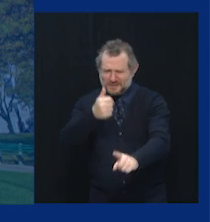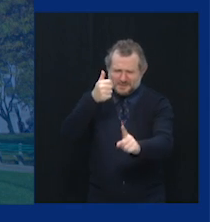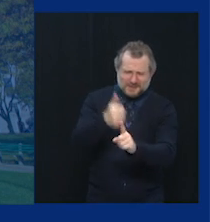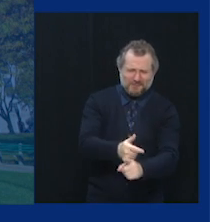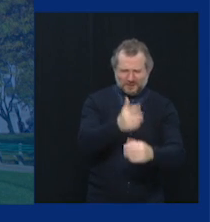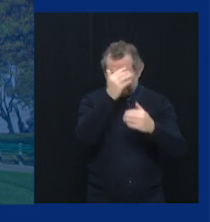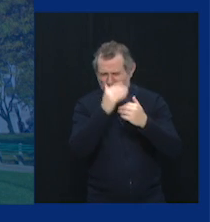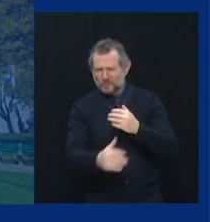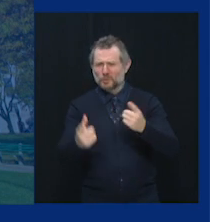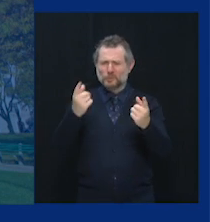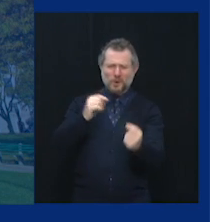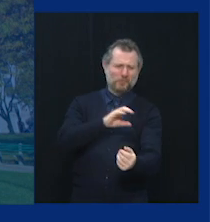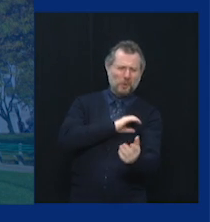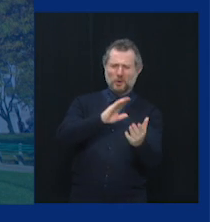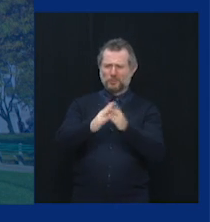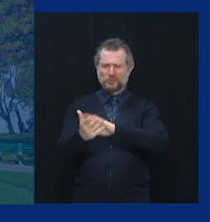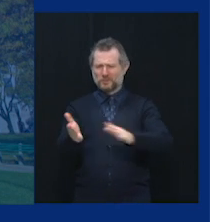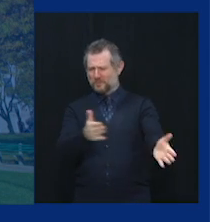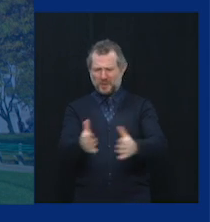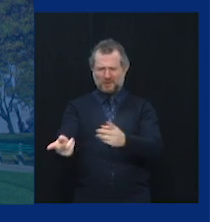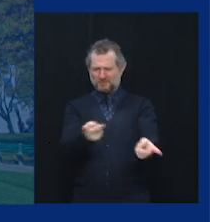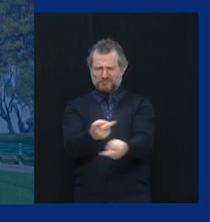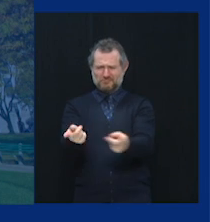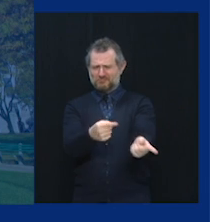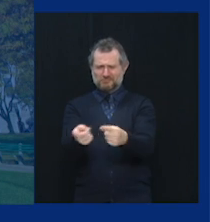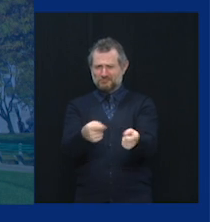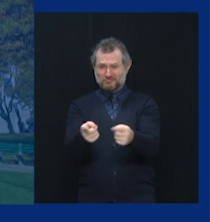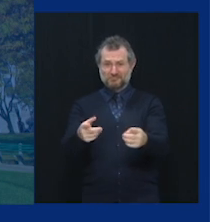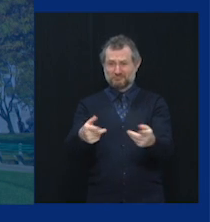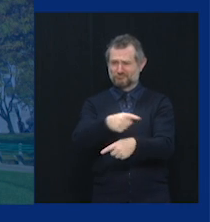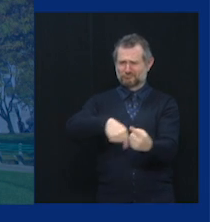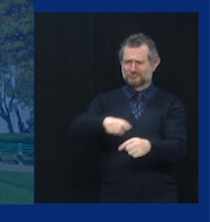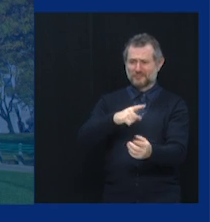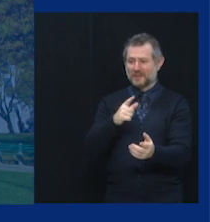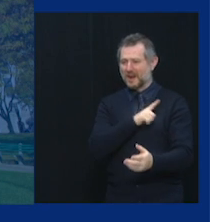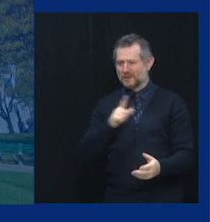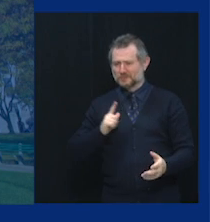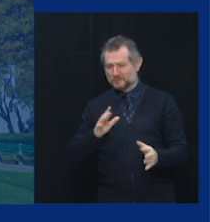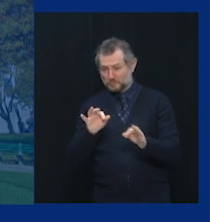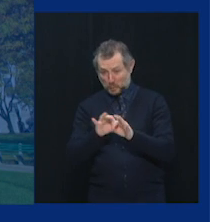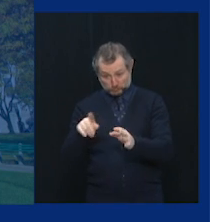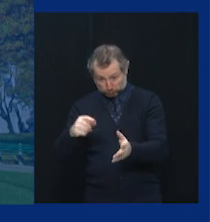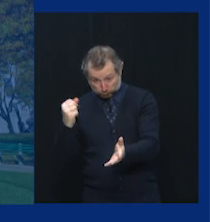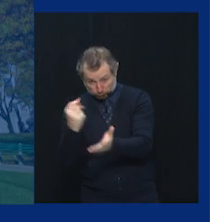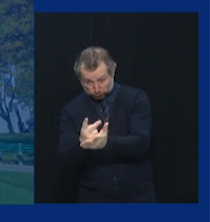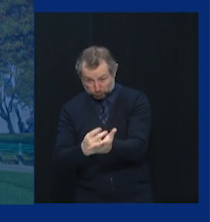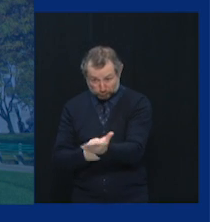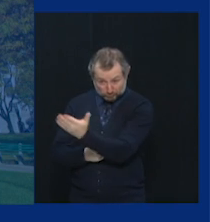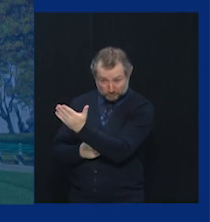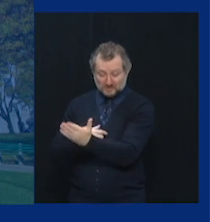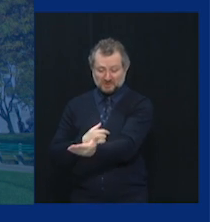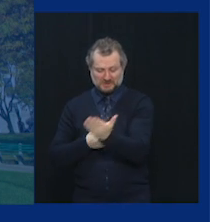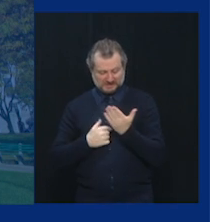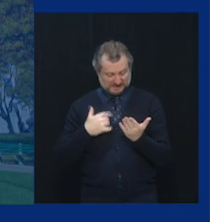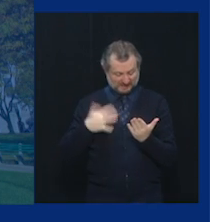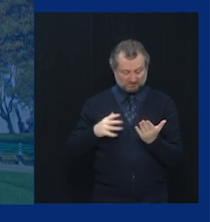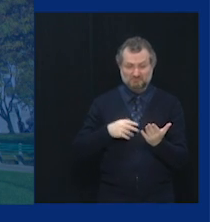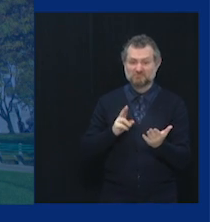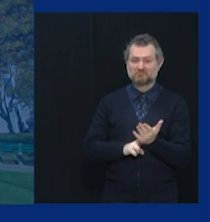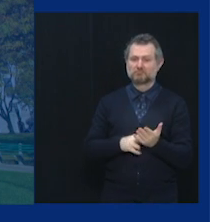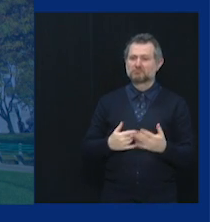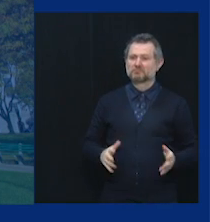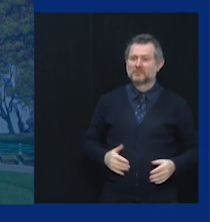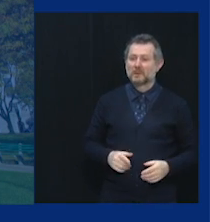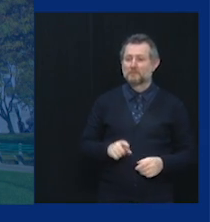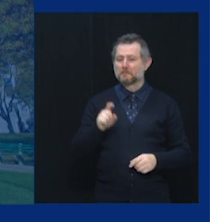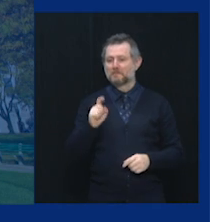plan? And get it passed by your local legislative body. But get it by April